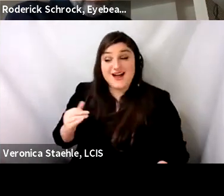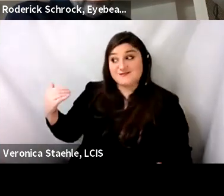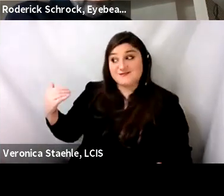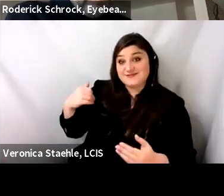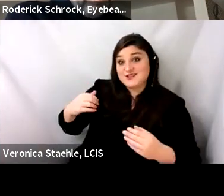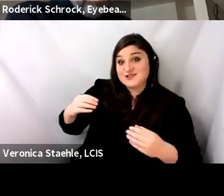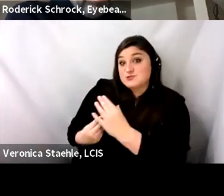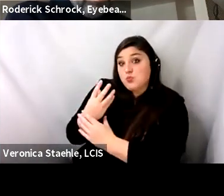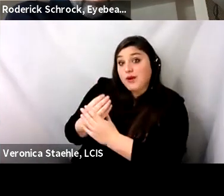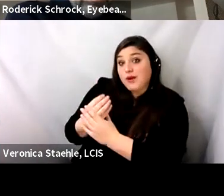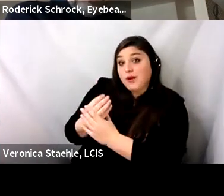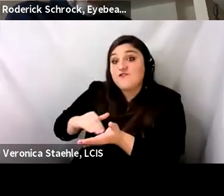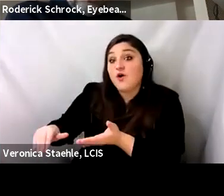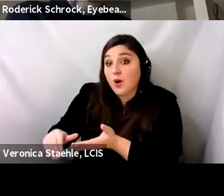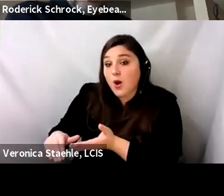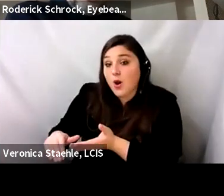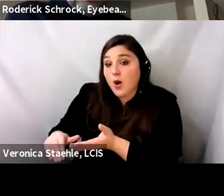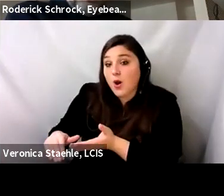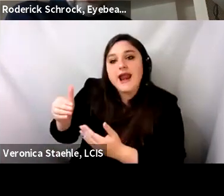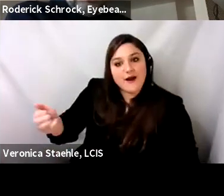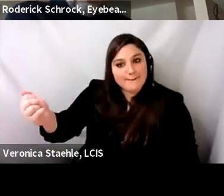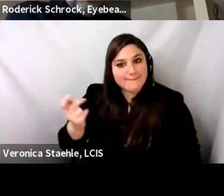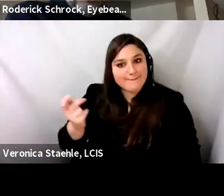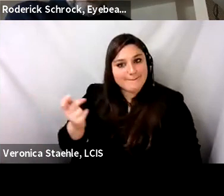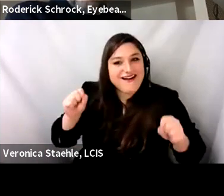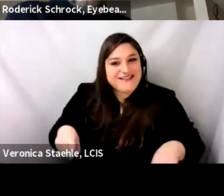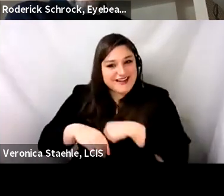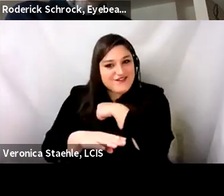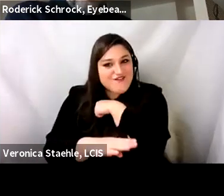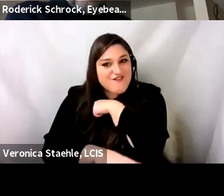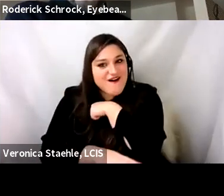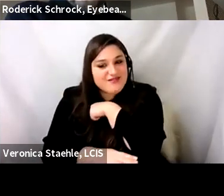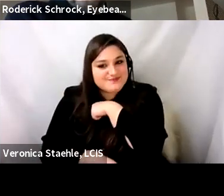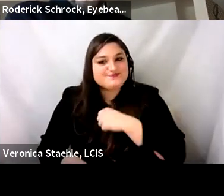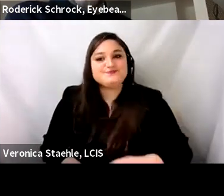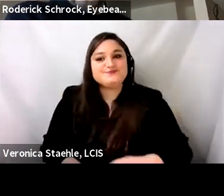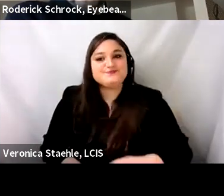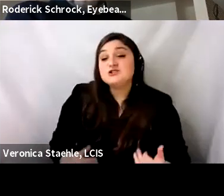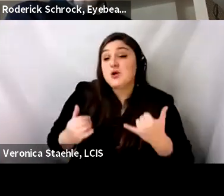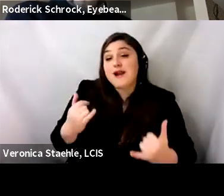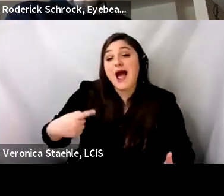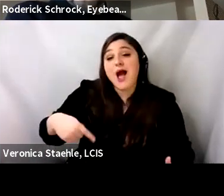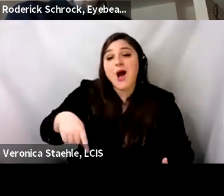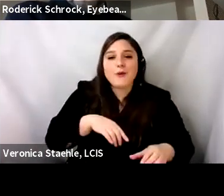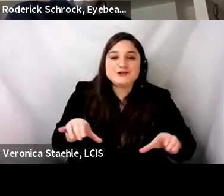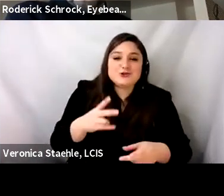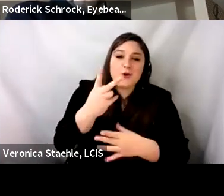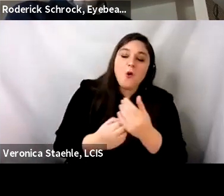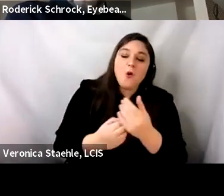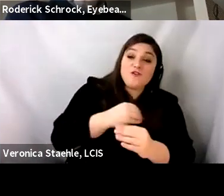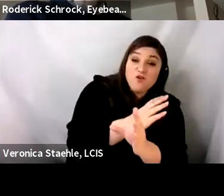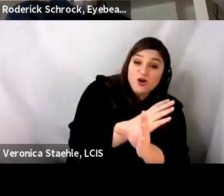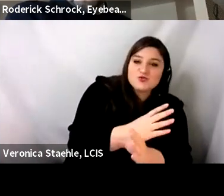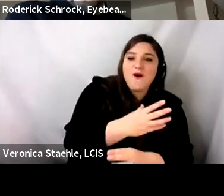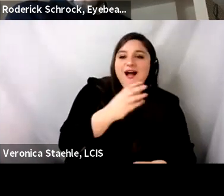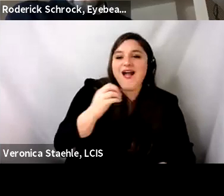in, that now incorporates virtual and hybrid. I would say the other thing that I think was very key is